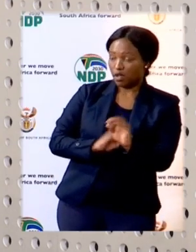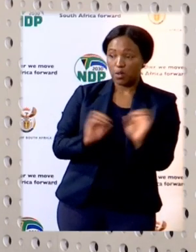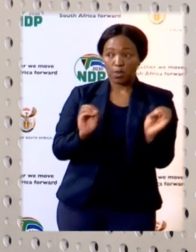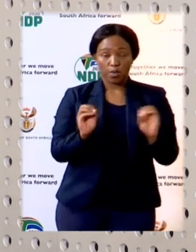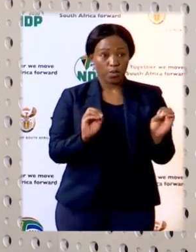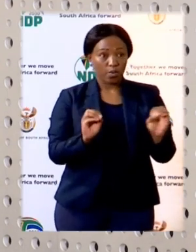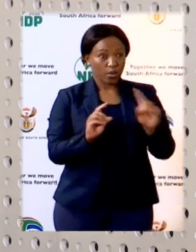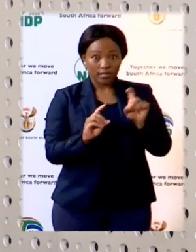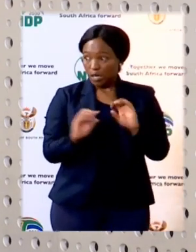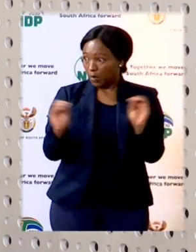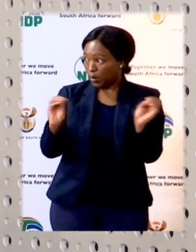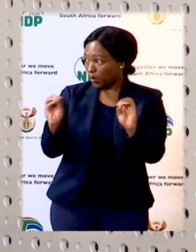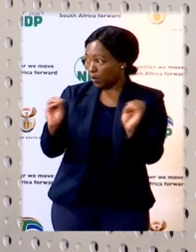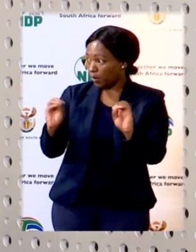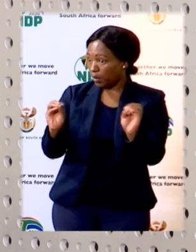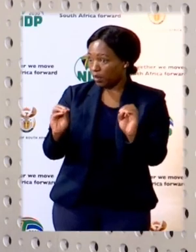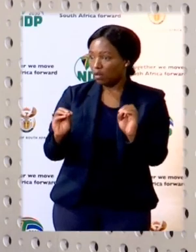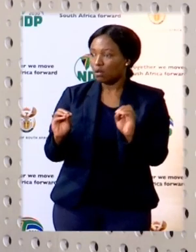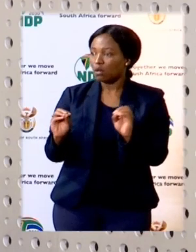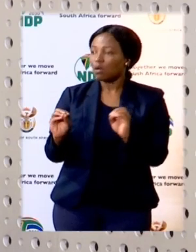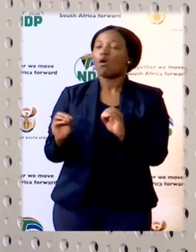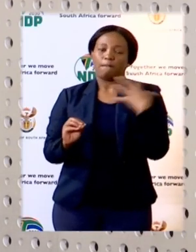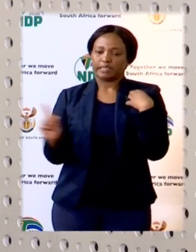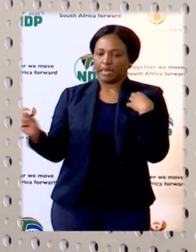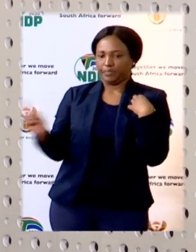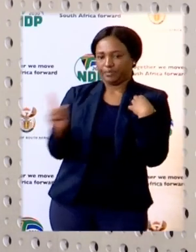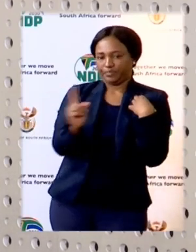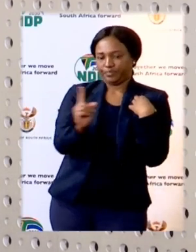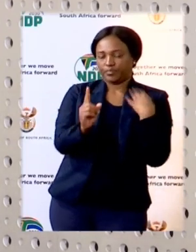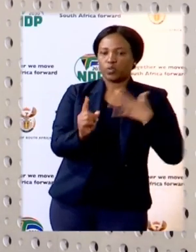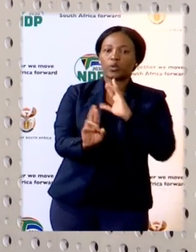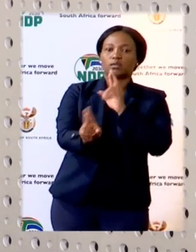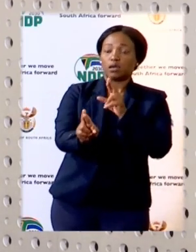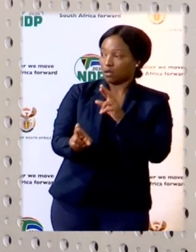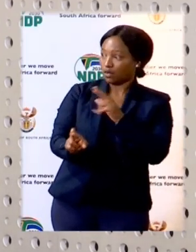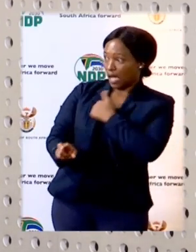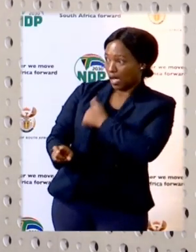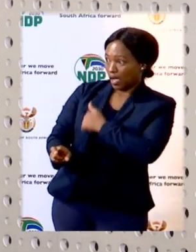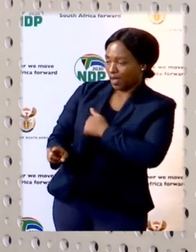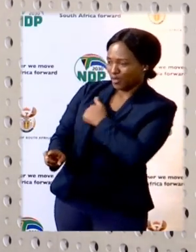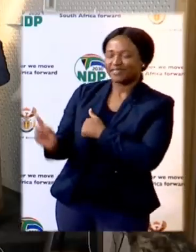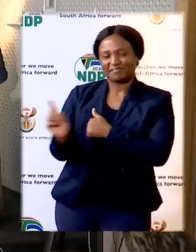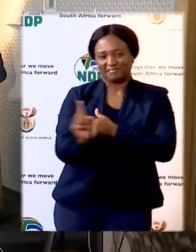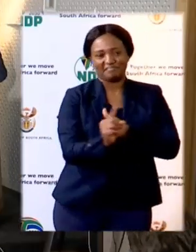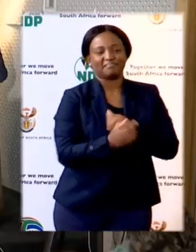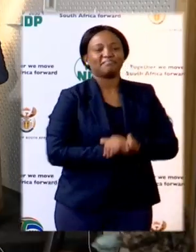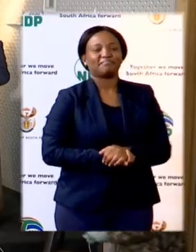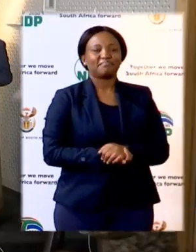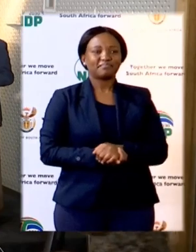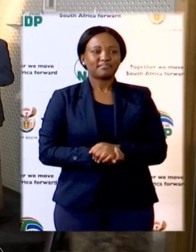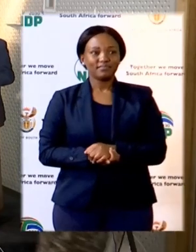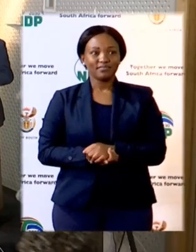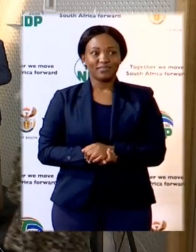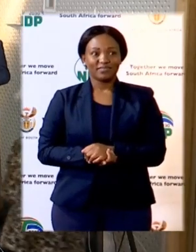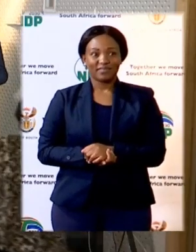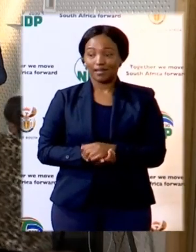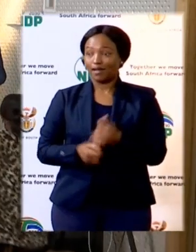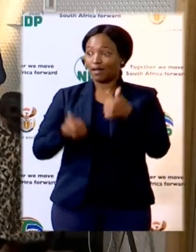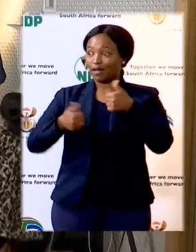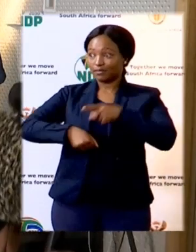There are no questions. Oh, that's good. Oh, you want to answer, sir? Sorry. Minister Njabeni, my apologies. So, hey,